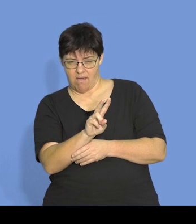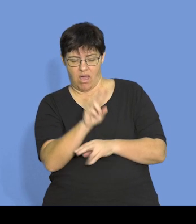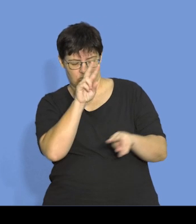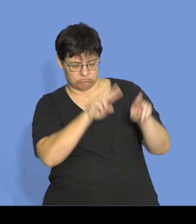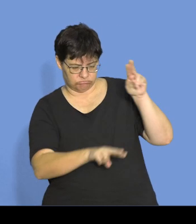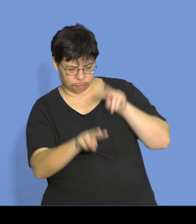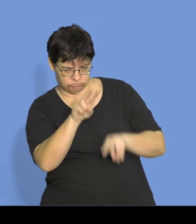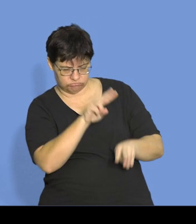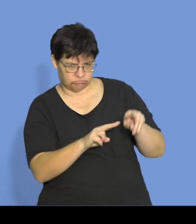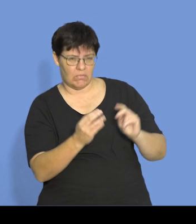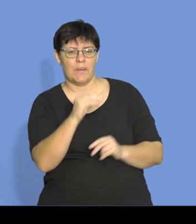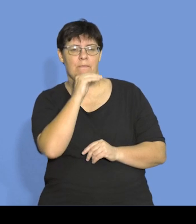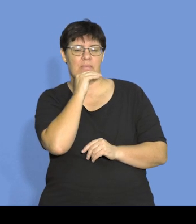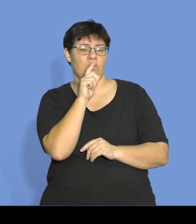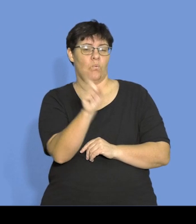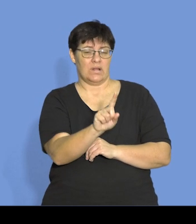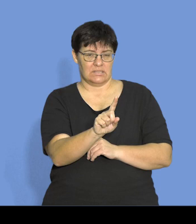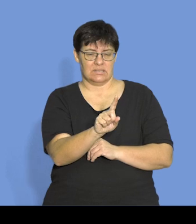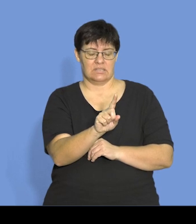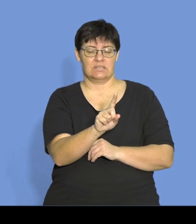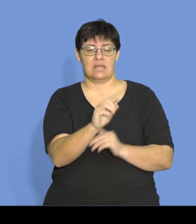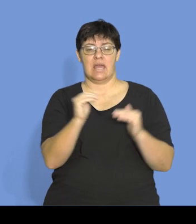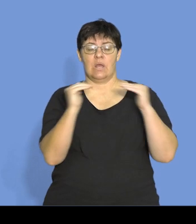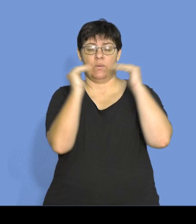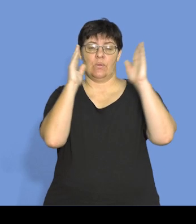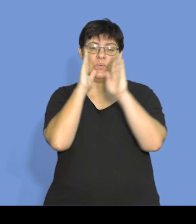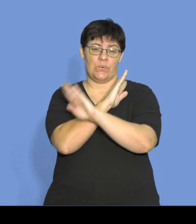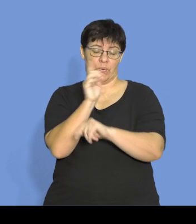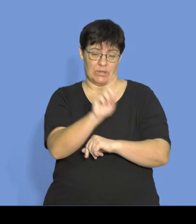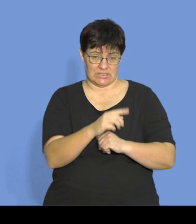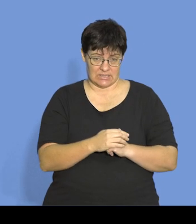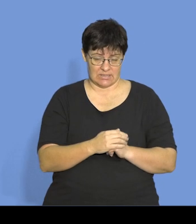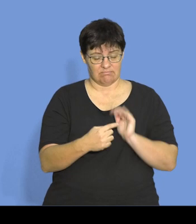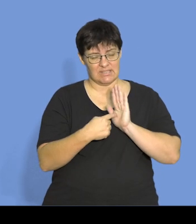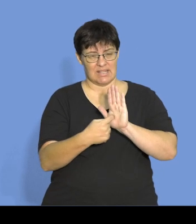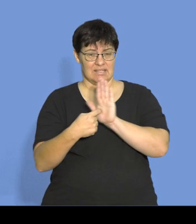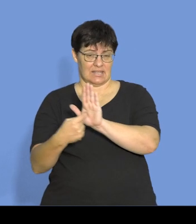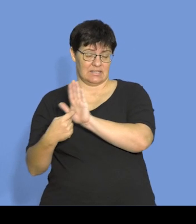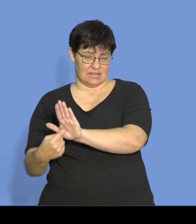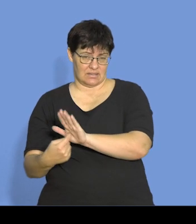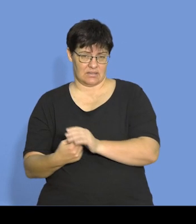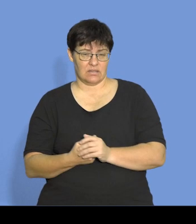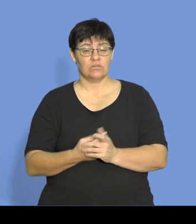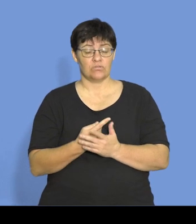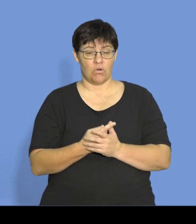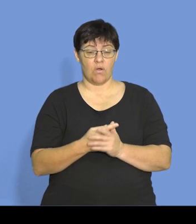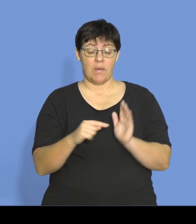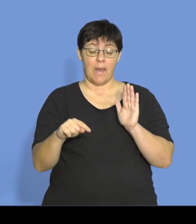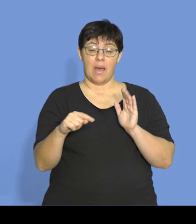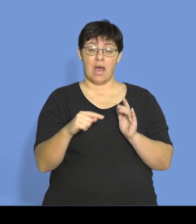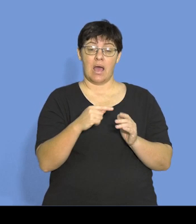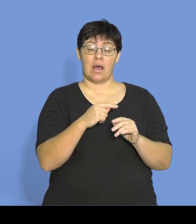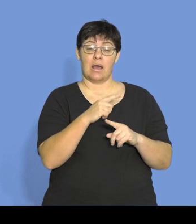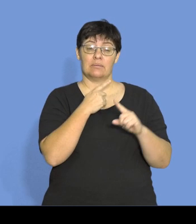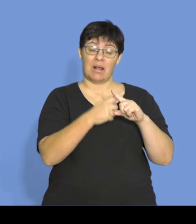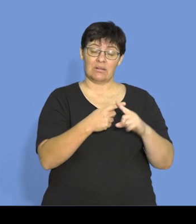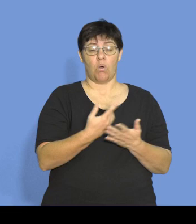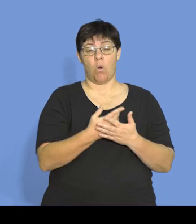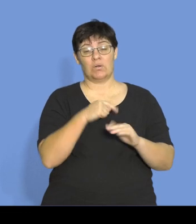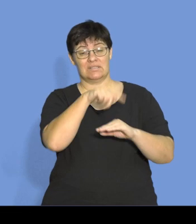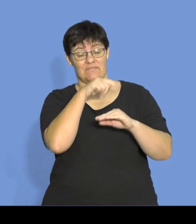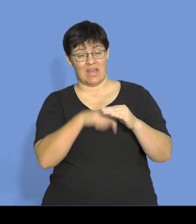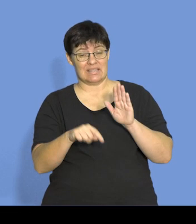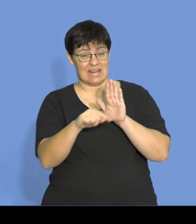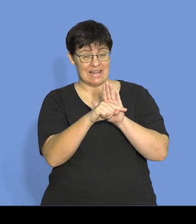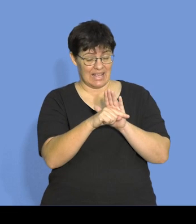that you go back and revise the meaning of the inequality signs, to remember again to change the sign when multiplying